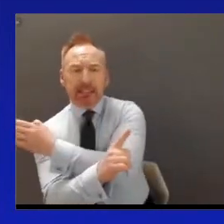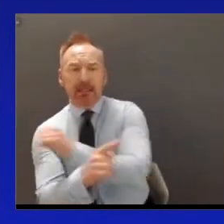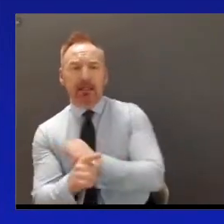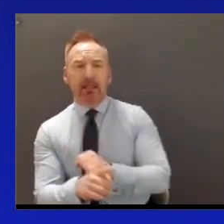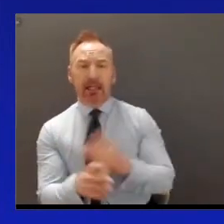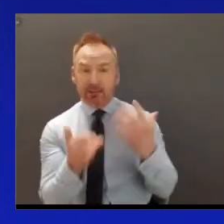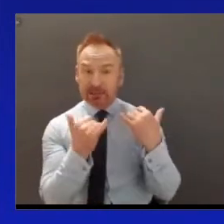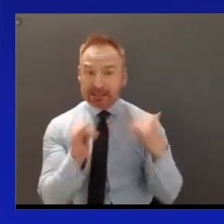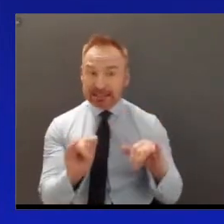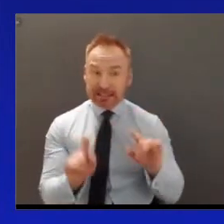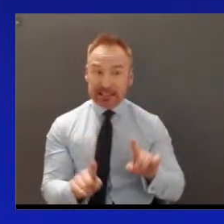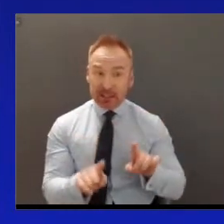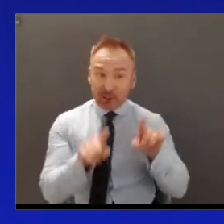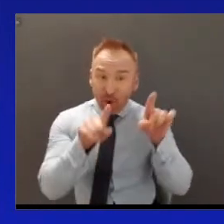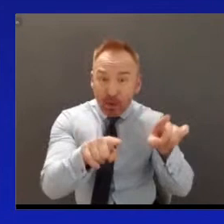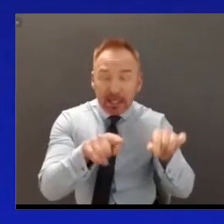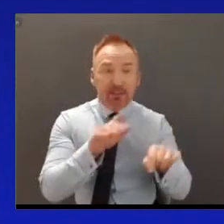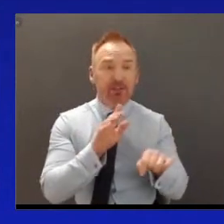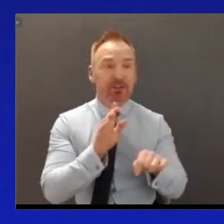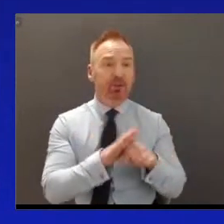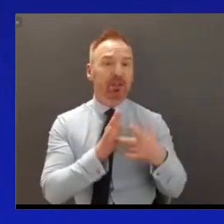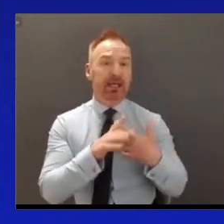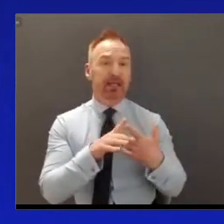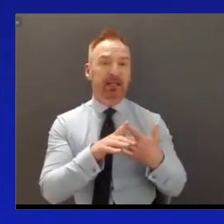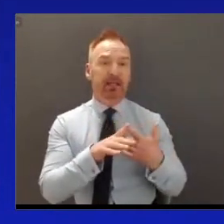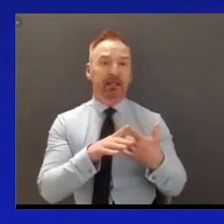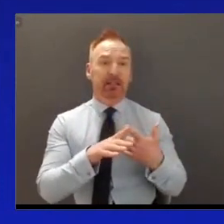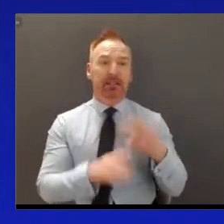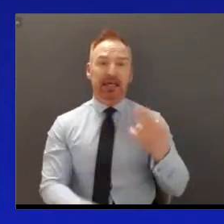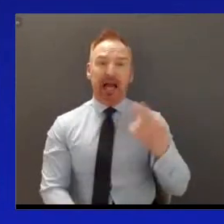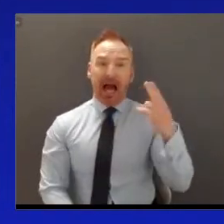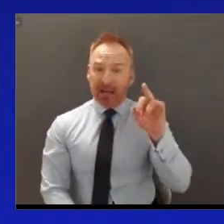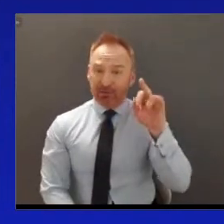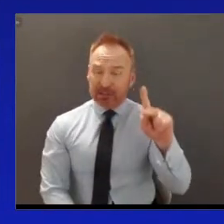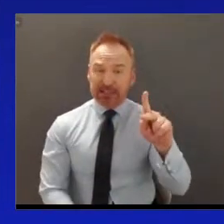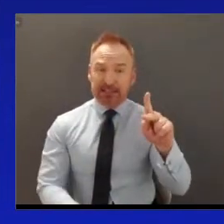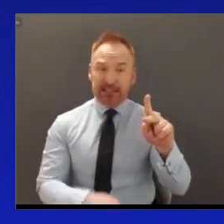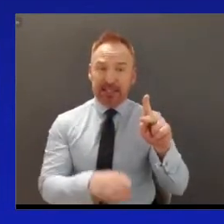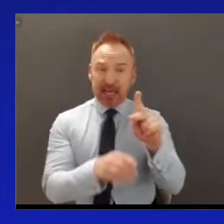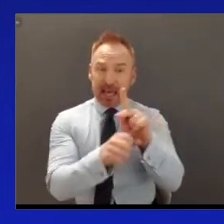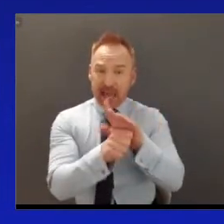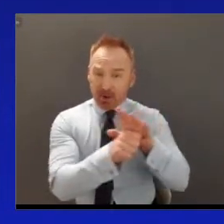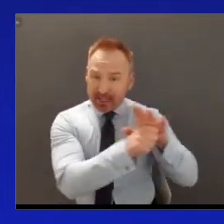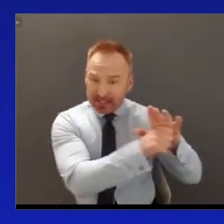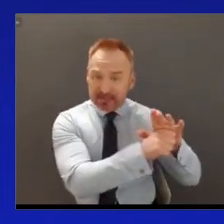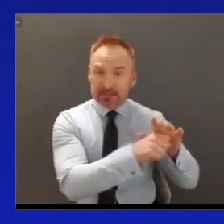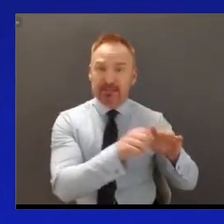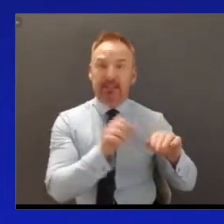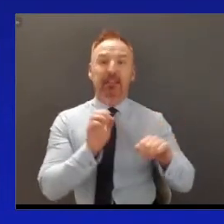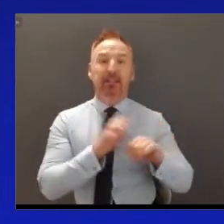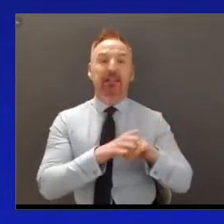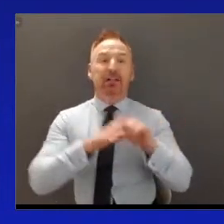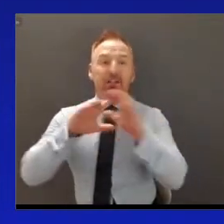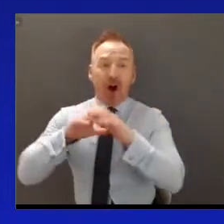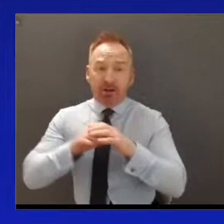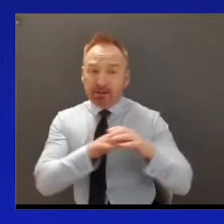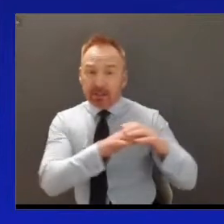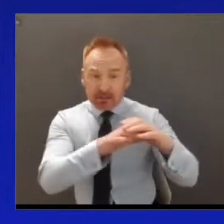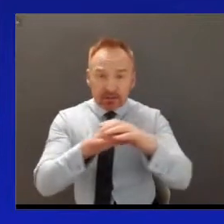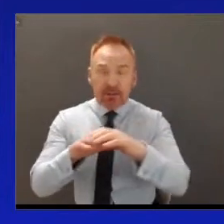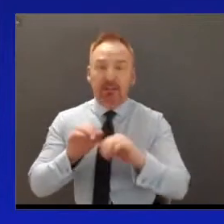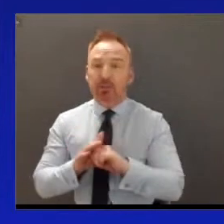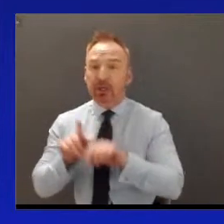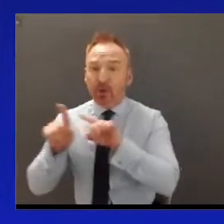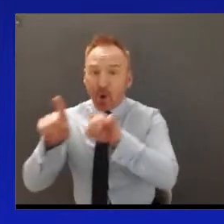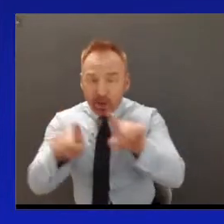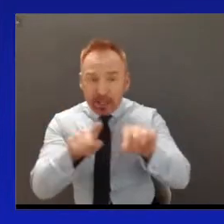surveillance testing in the shelters, in other congregate settings? And